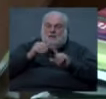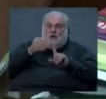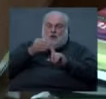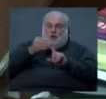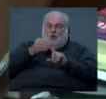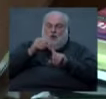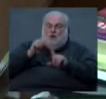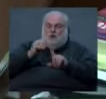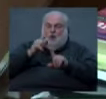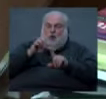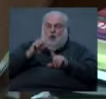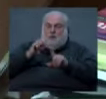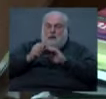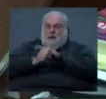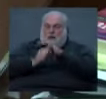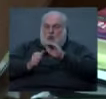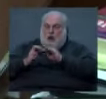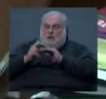under Arkansas law